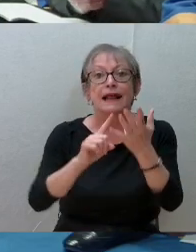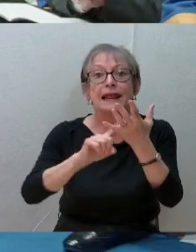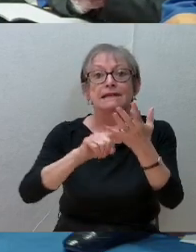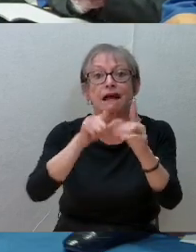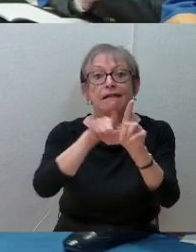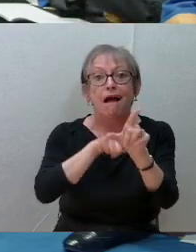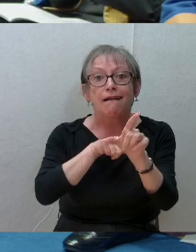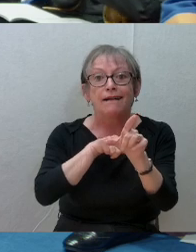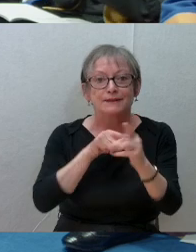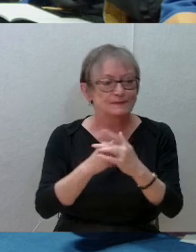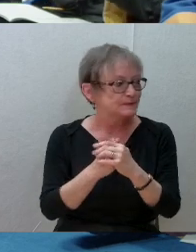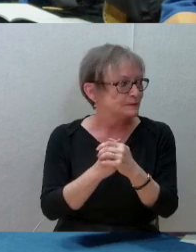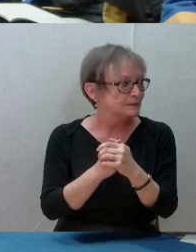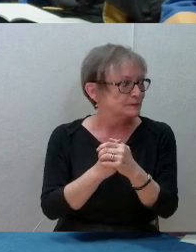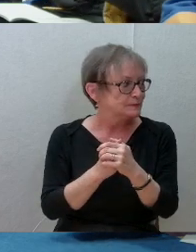Young.